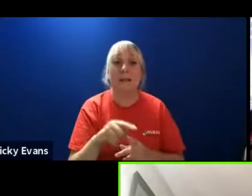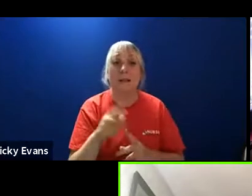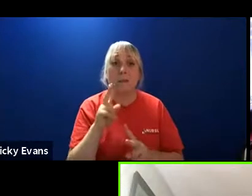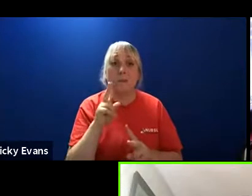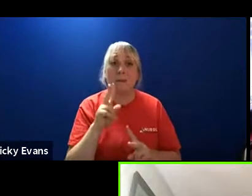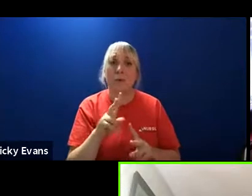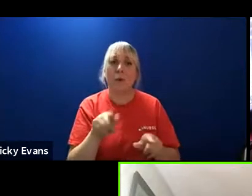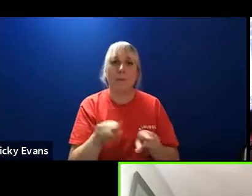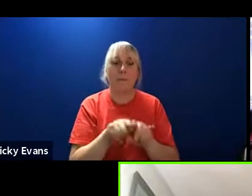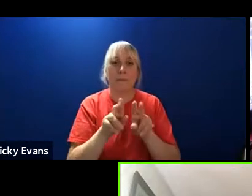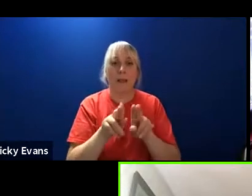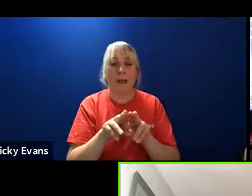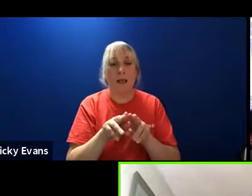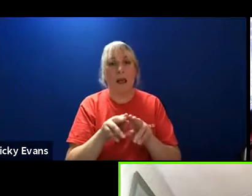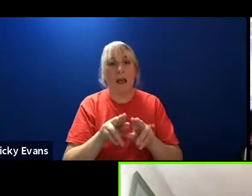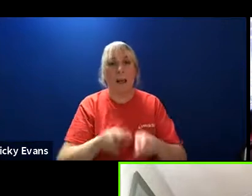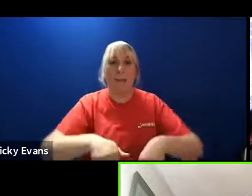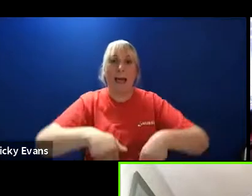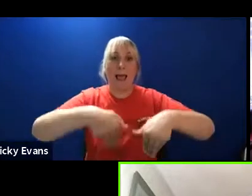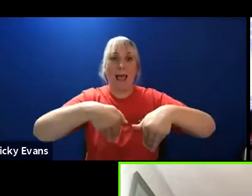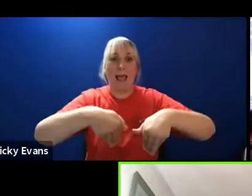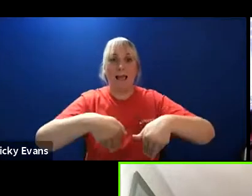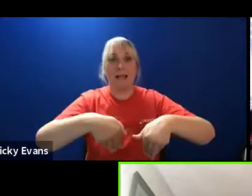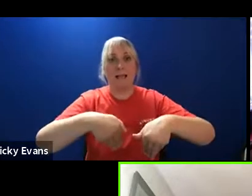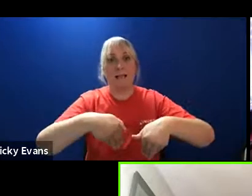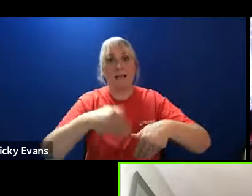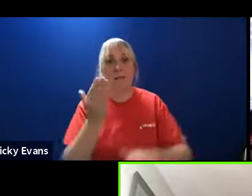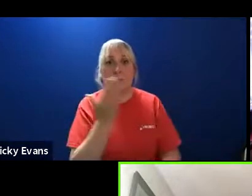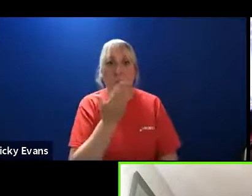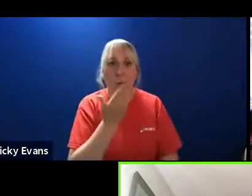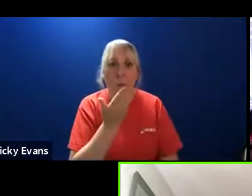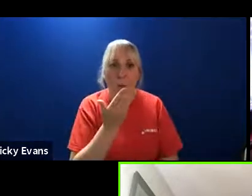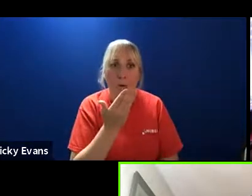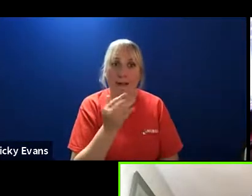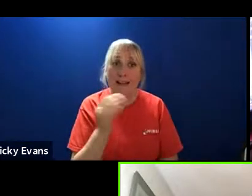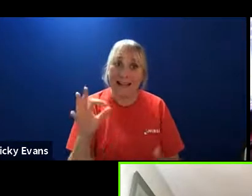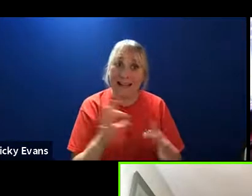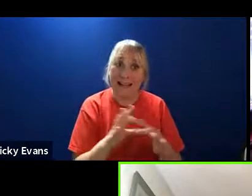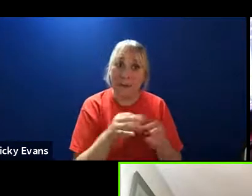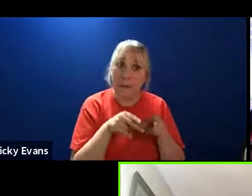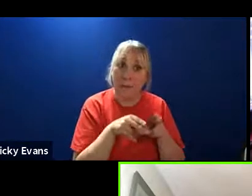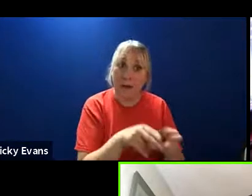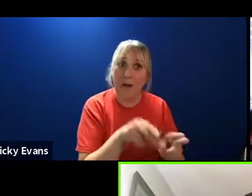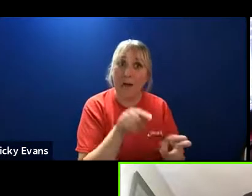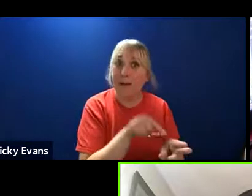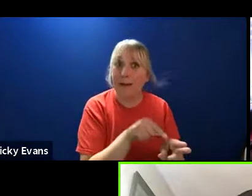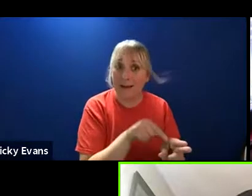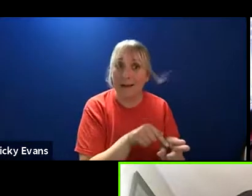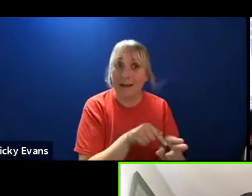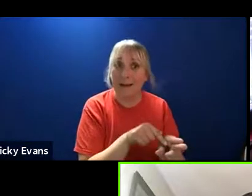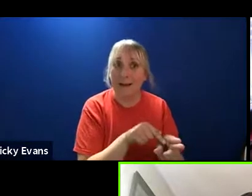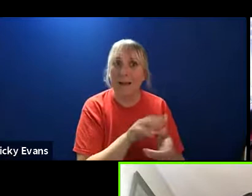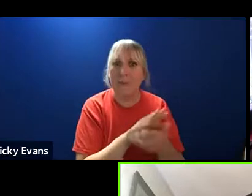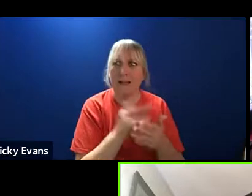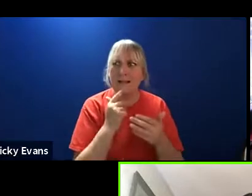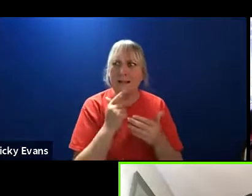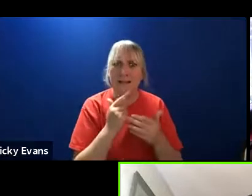ballet school which was connected to that pathway, where students who were Olympic